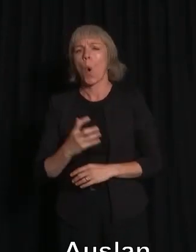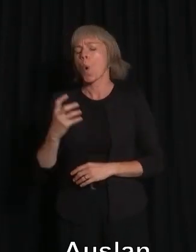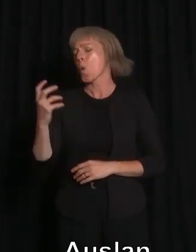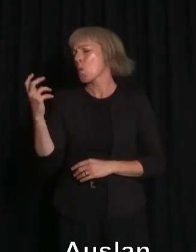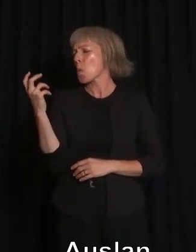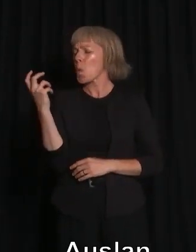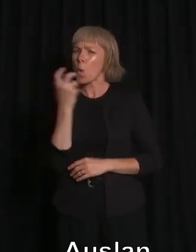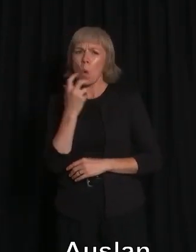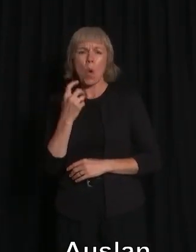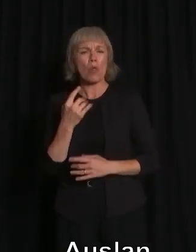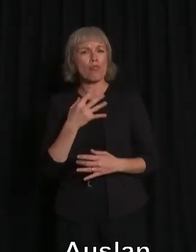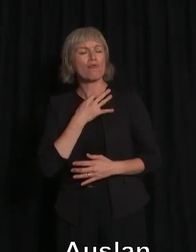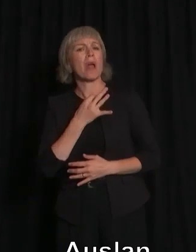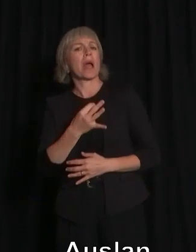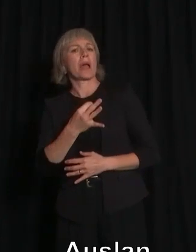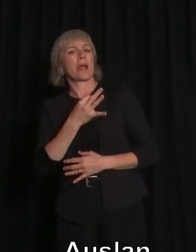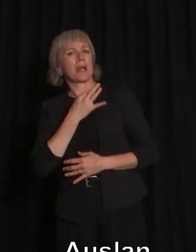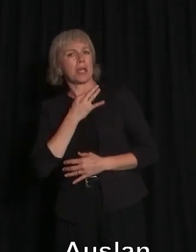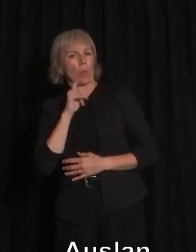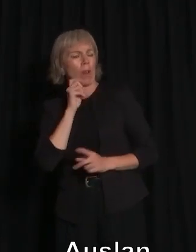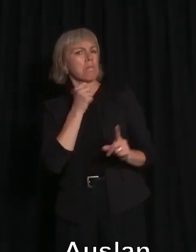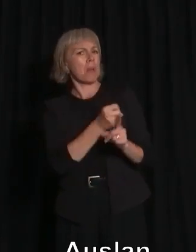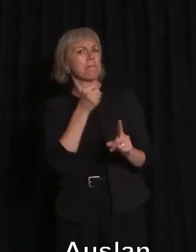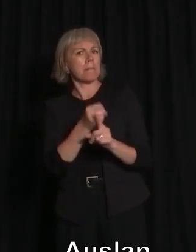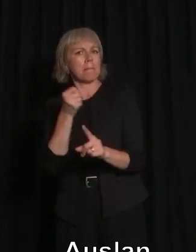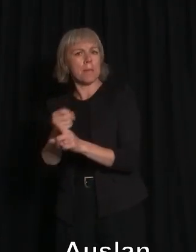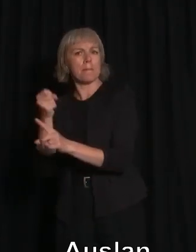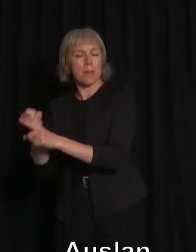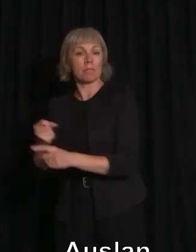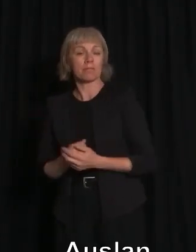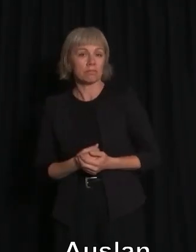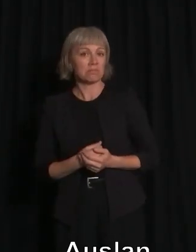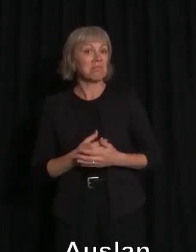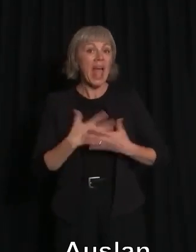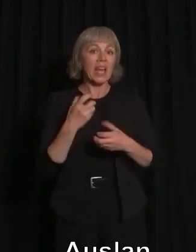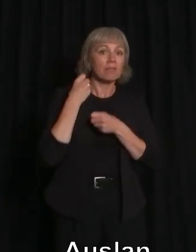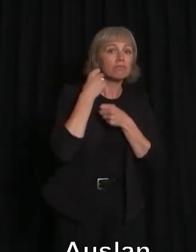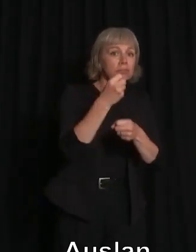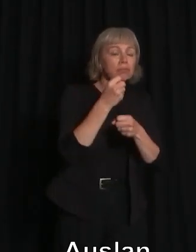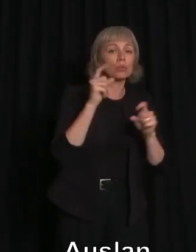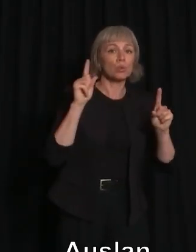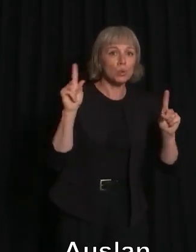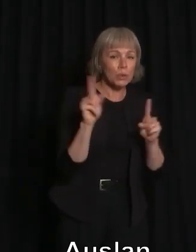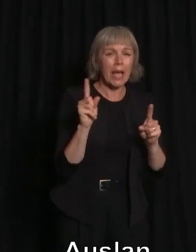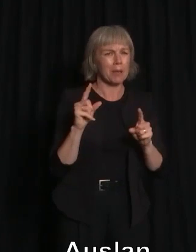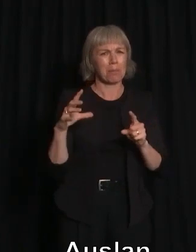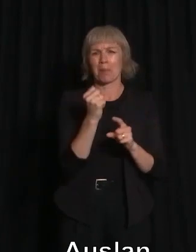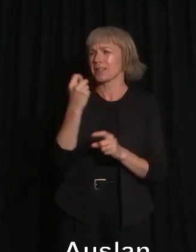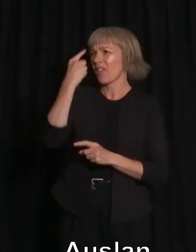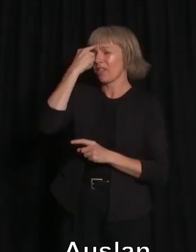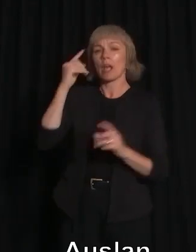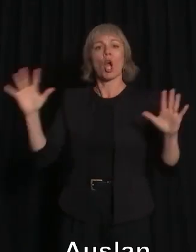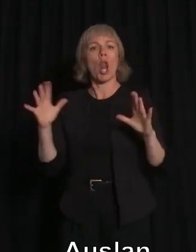catastrophic and looming threat. Any social movement today that does not include climate change in its priorities